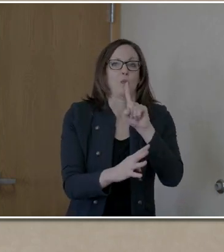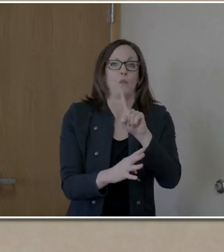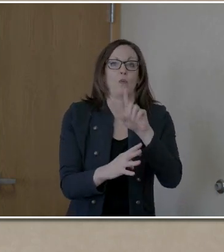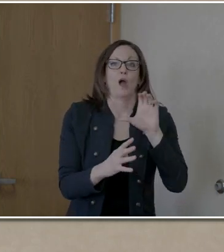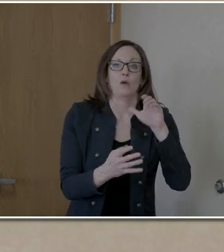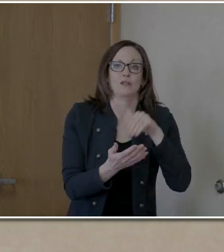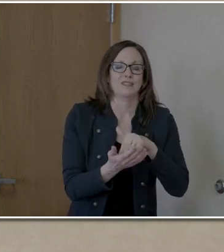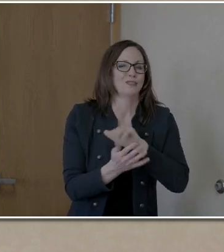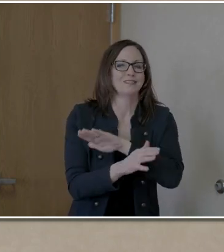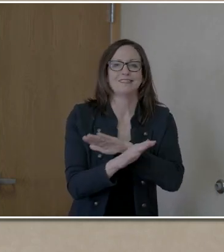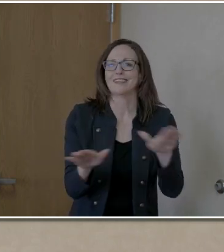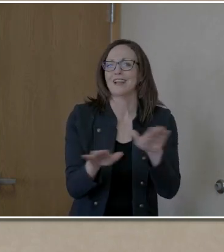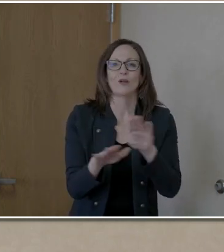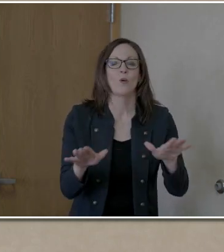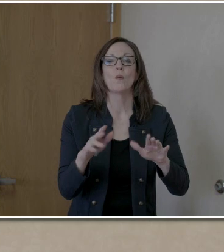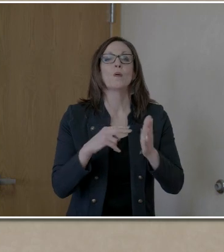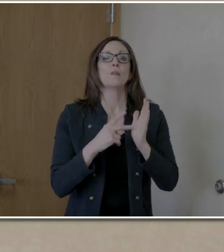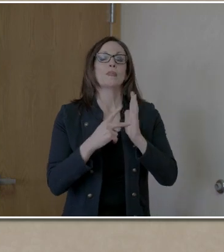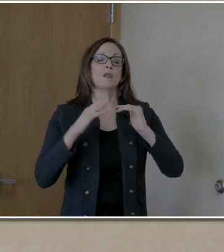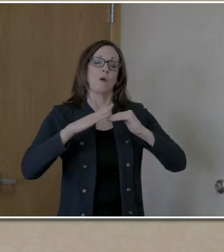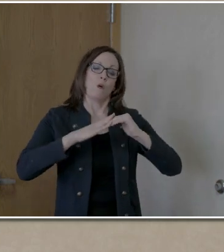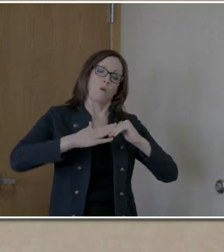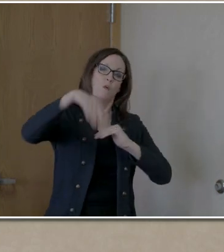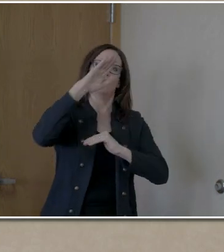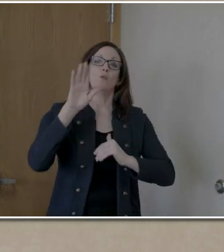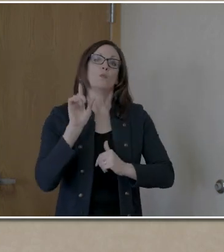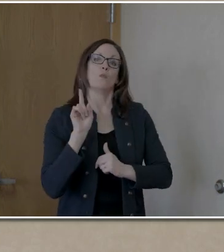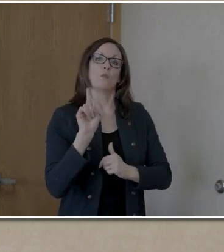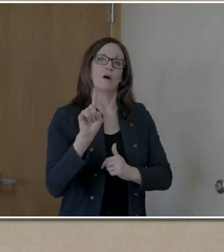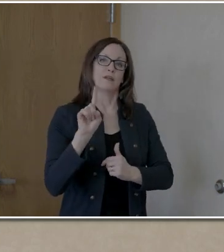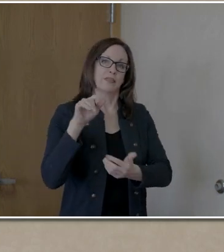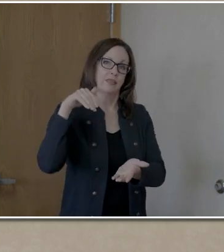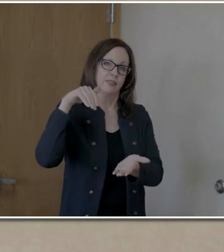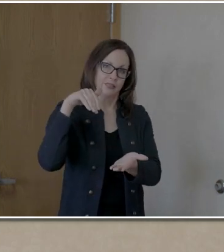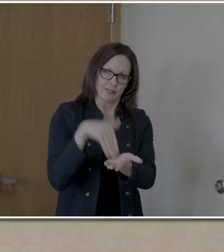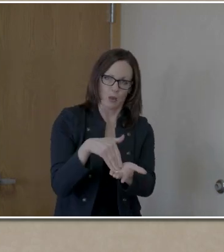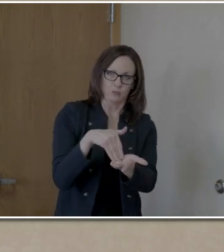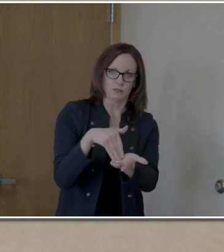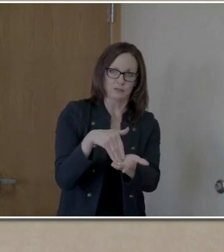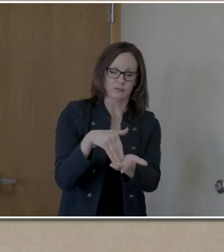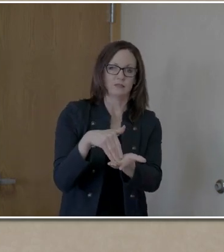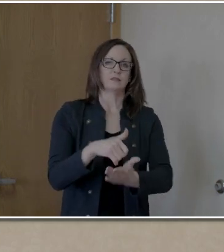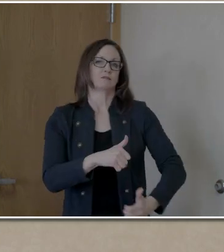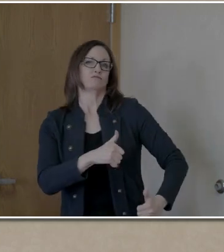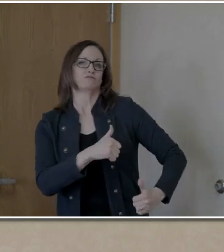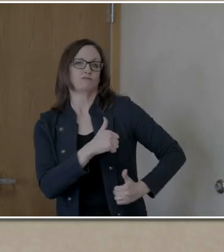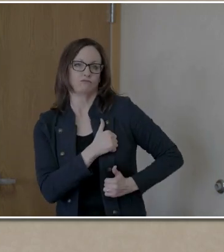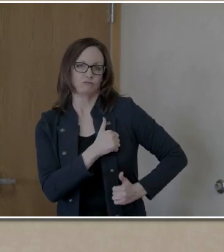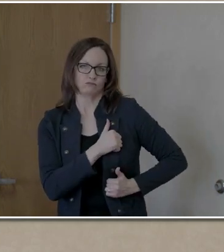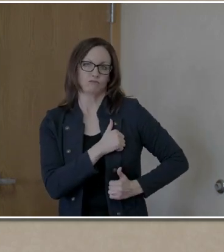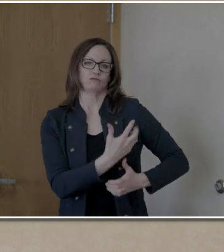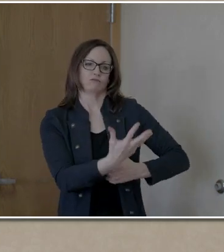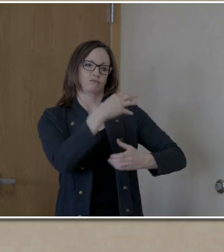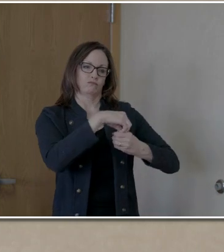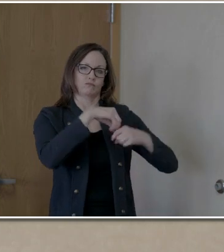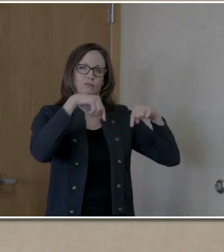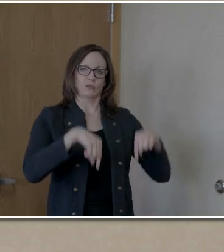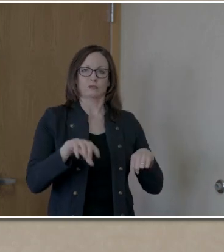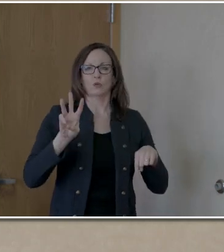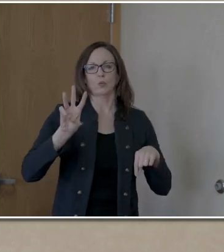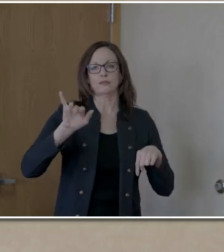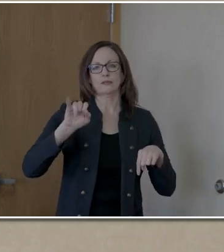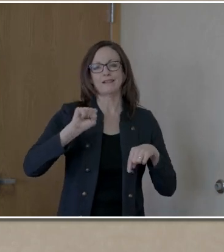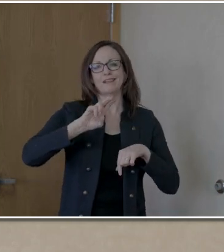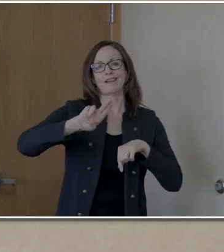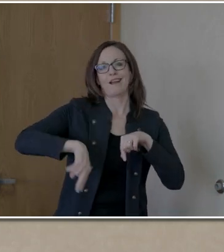Then I guess what is, if I can clarify then from that, what is the active and ongoing